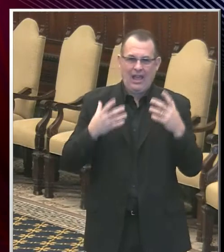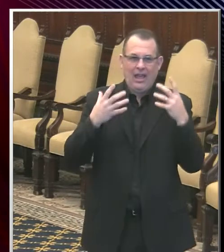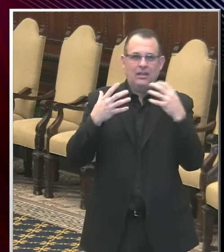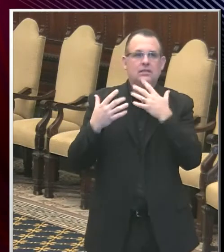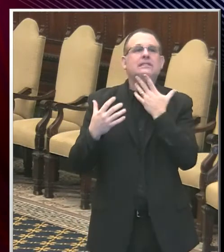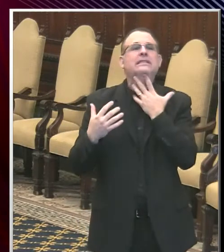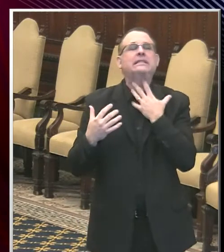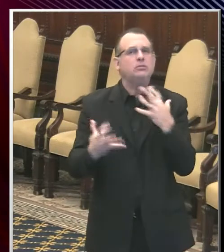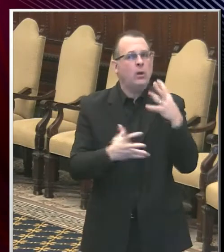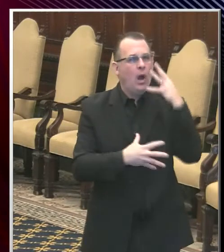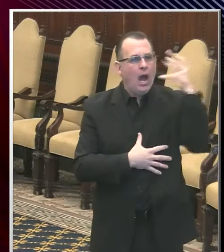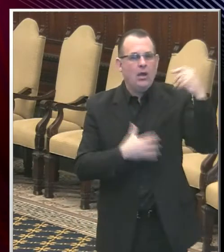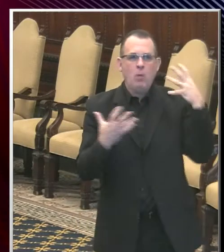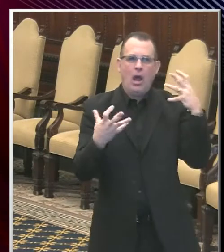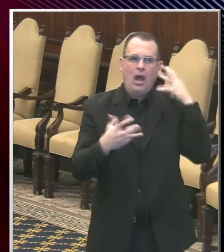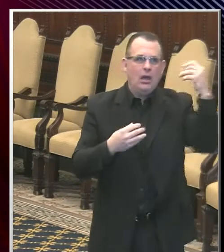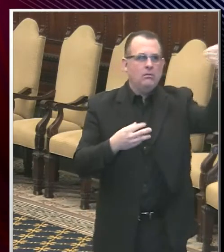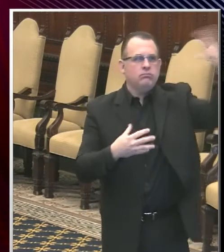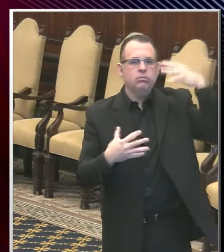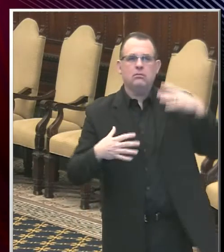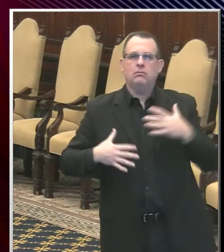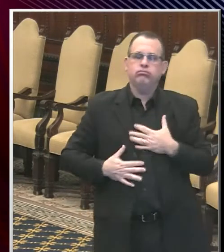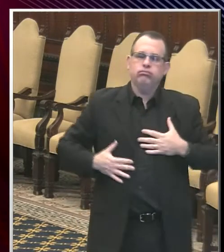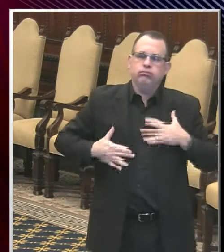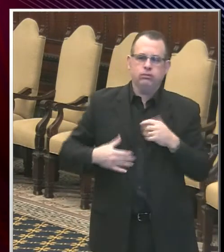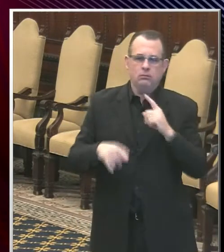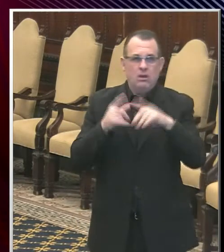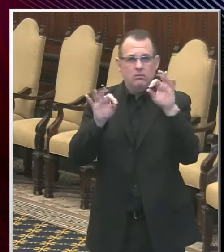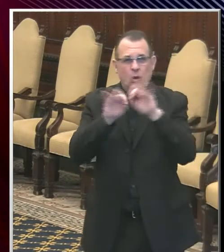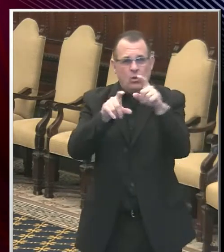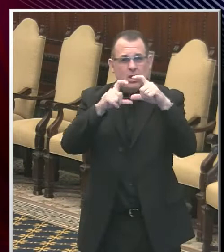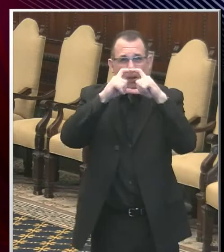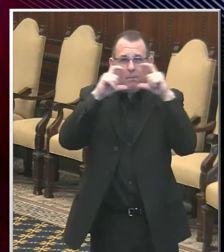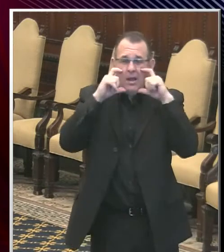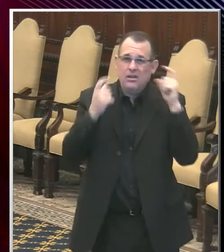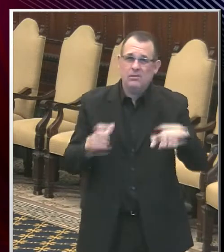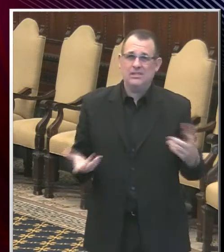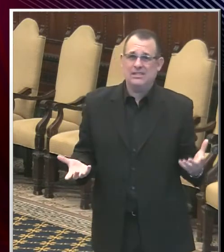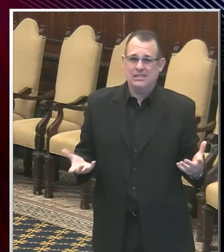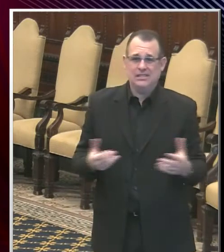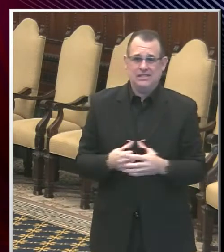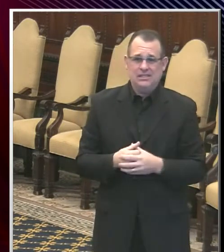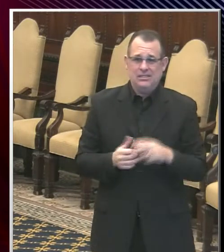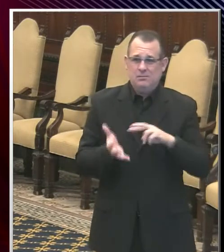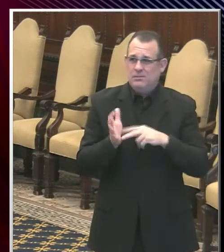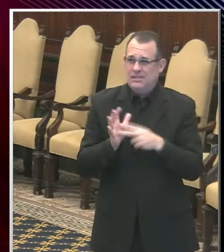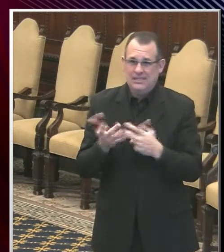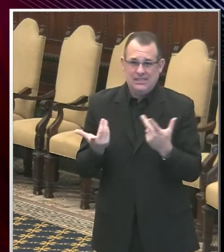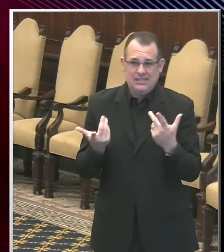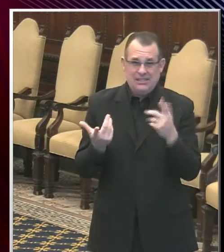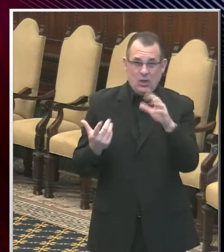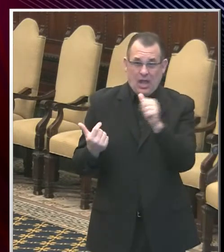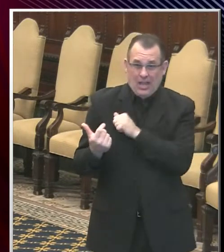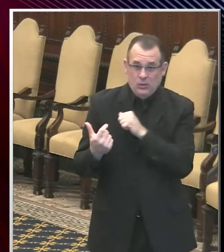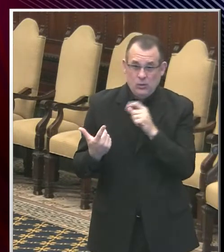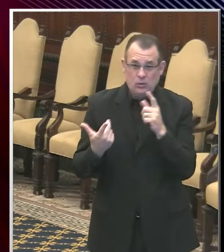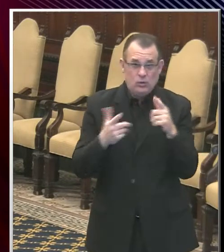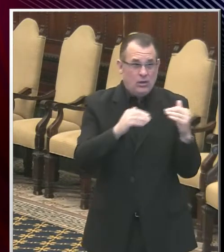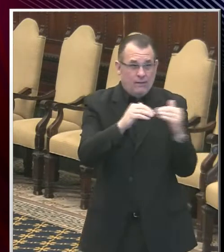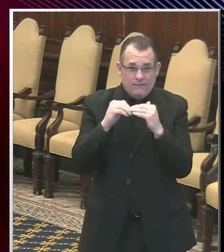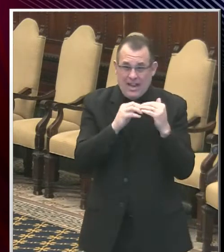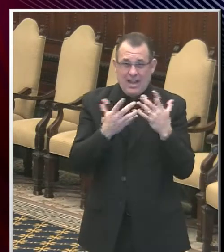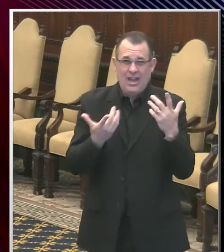that. If you can't put a mask on, I mean, what are you saying about your attitude towards your fellow man and